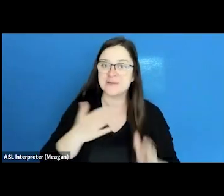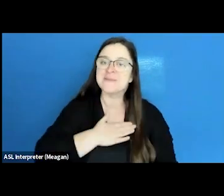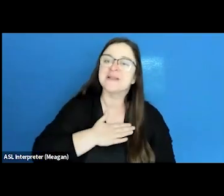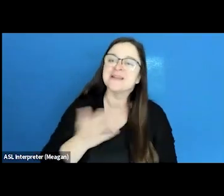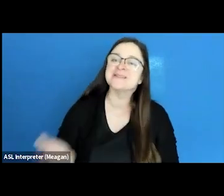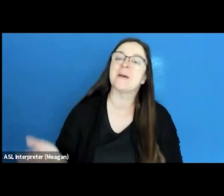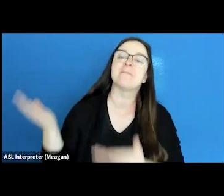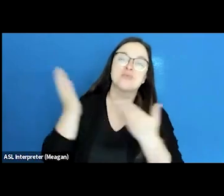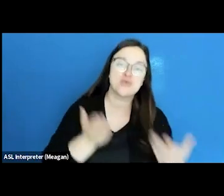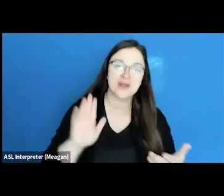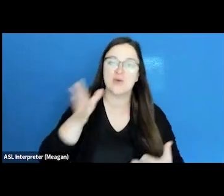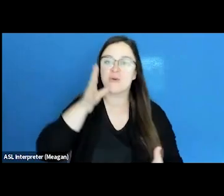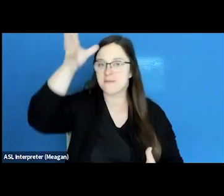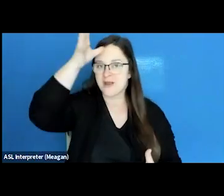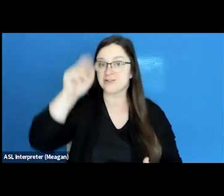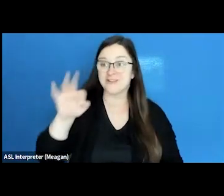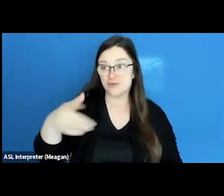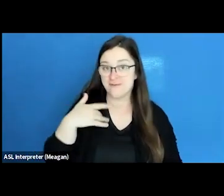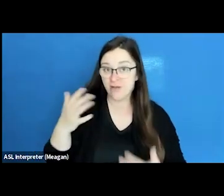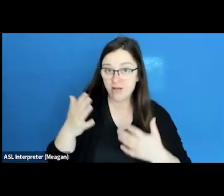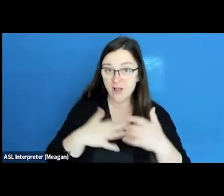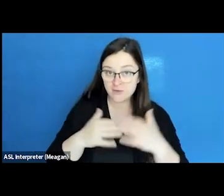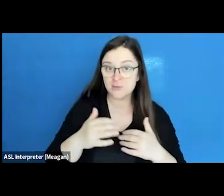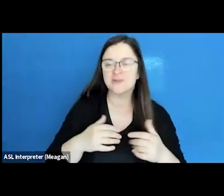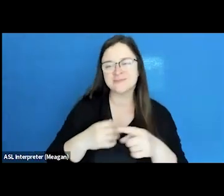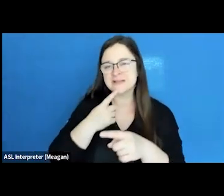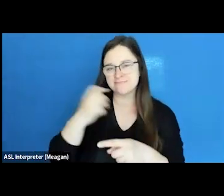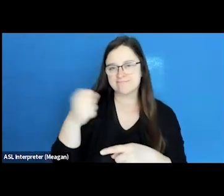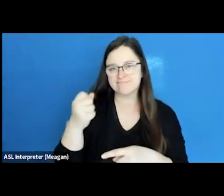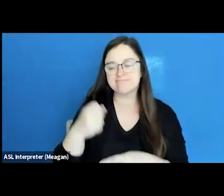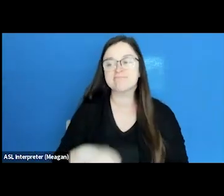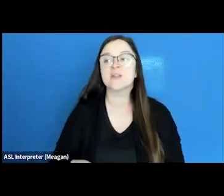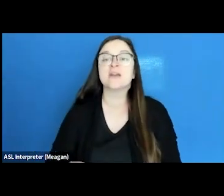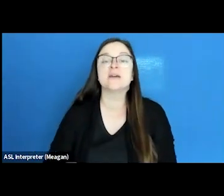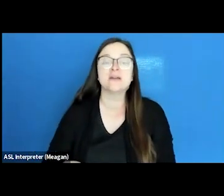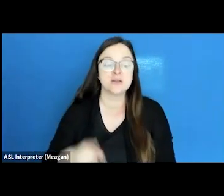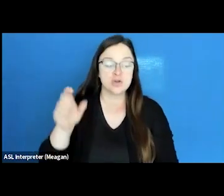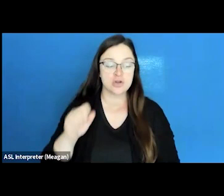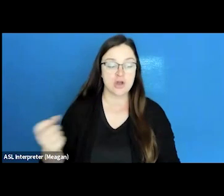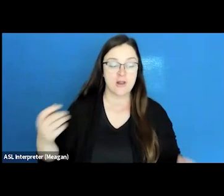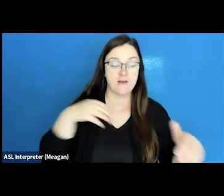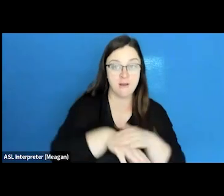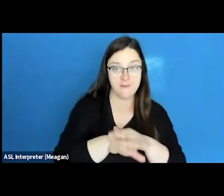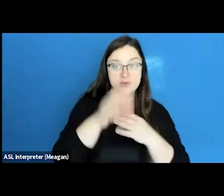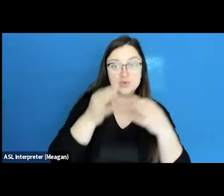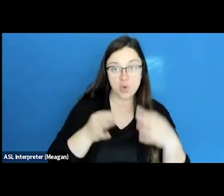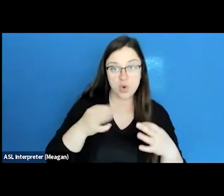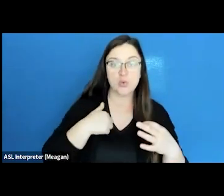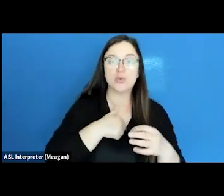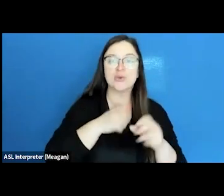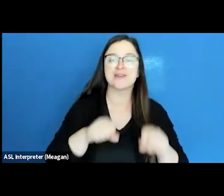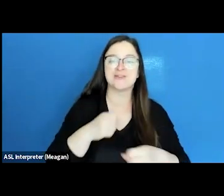parents to court. If he was comfortable with that, he did say yes. He could come into court and we could start making